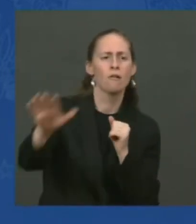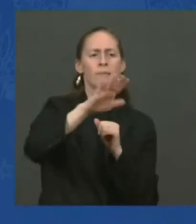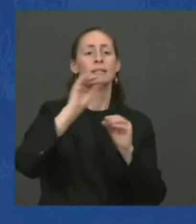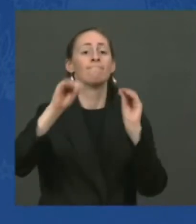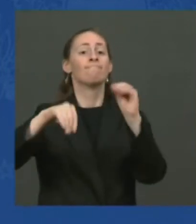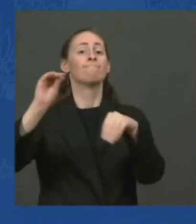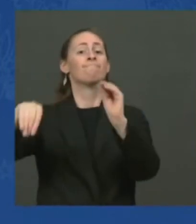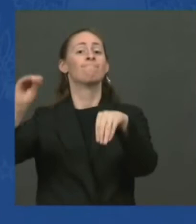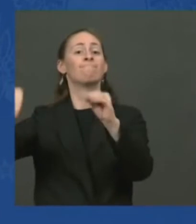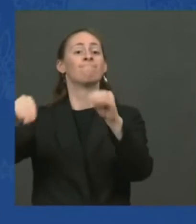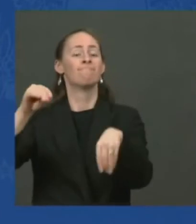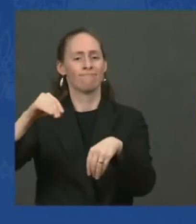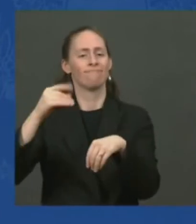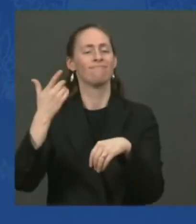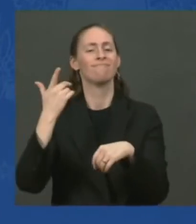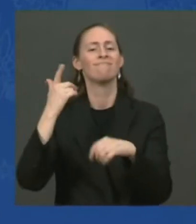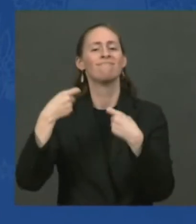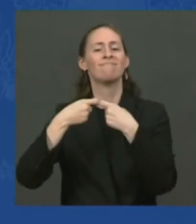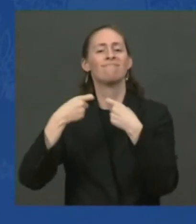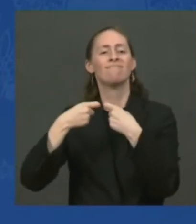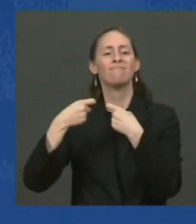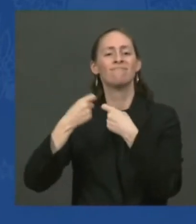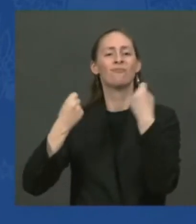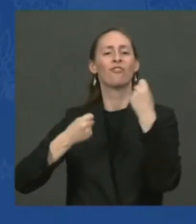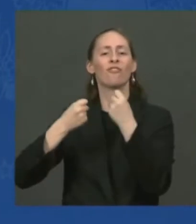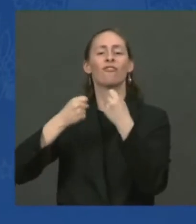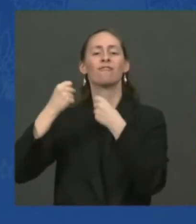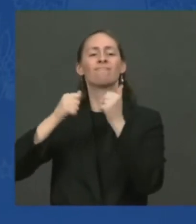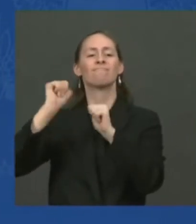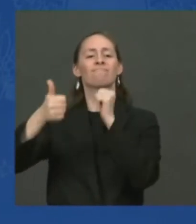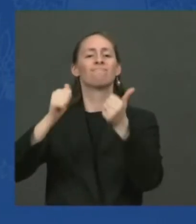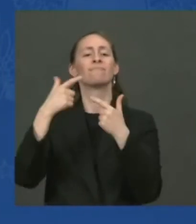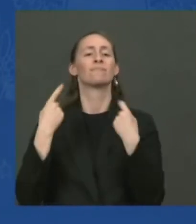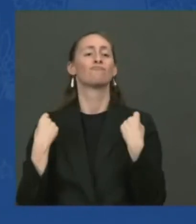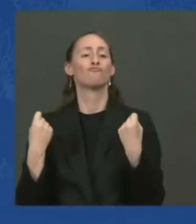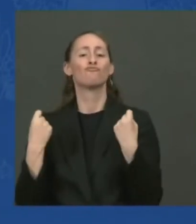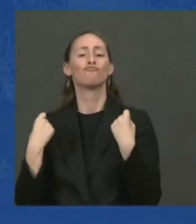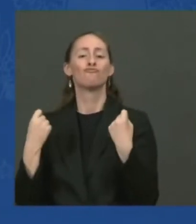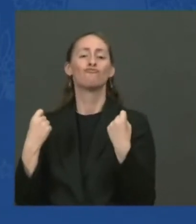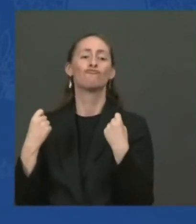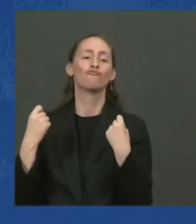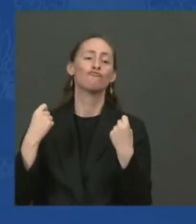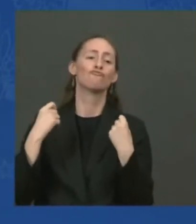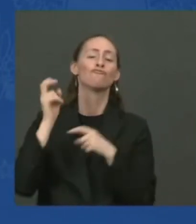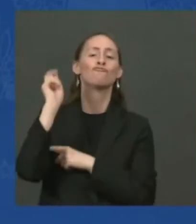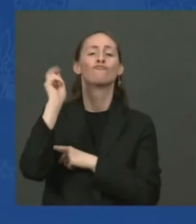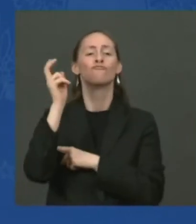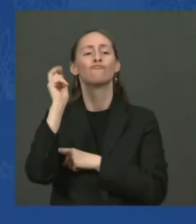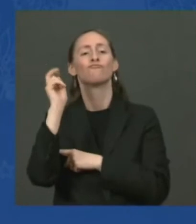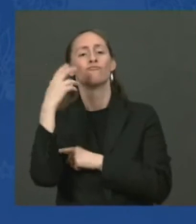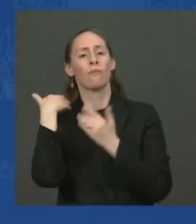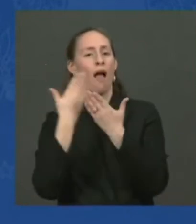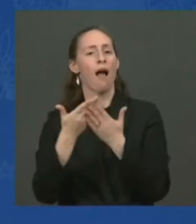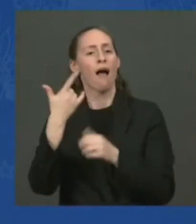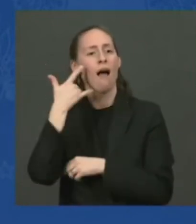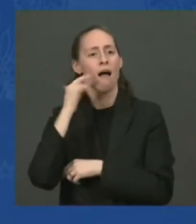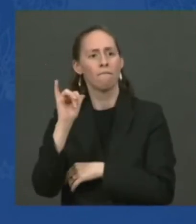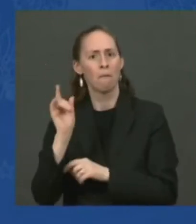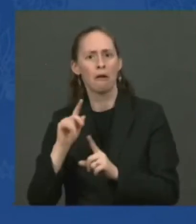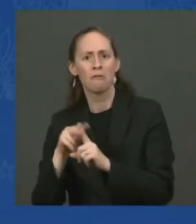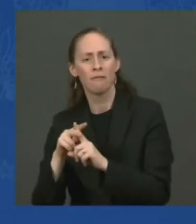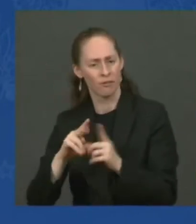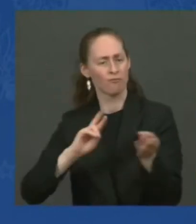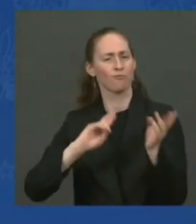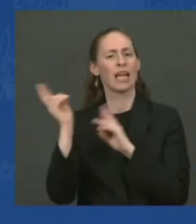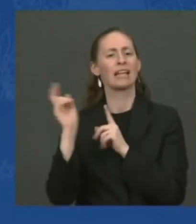can charge your car here and drive all the way to California, not worrying about having to find places to charge, creating thousands of